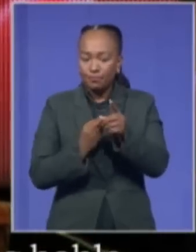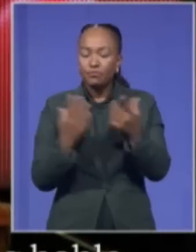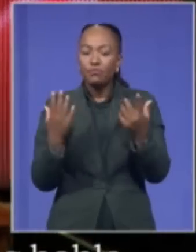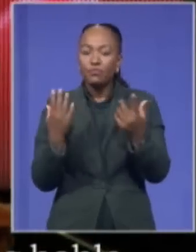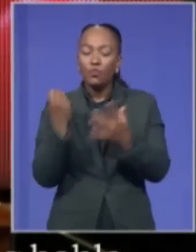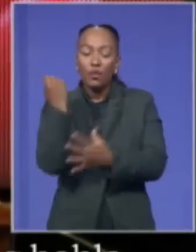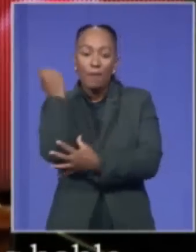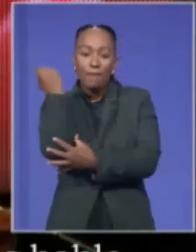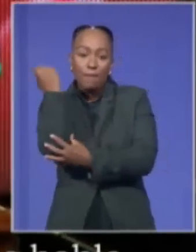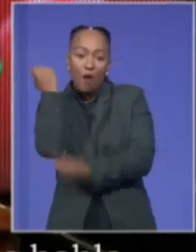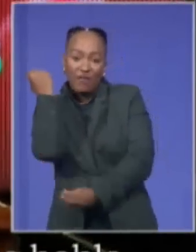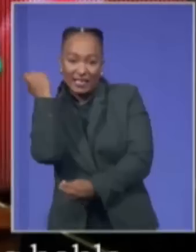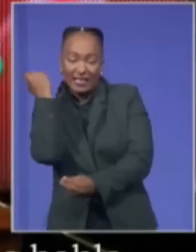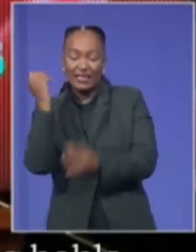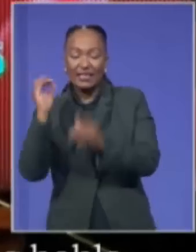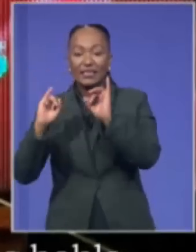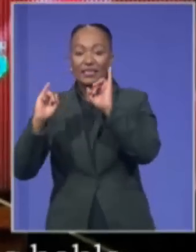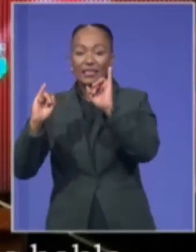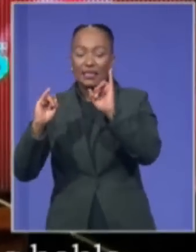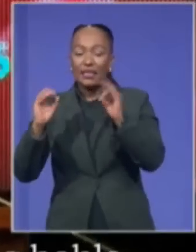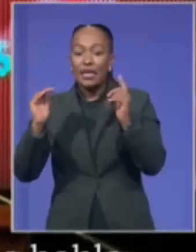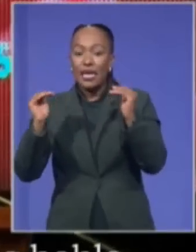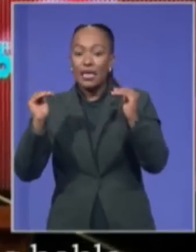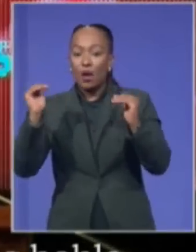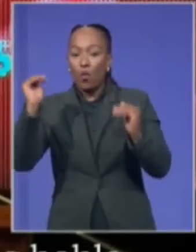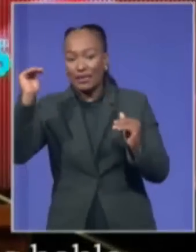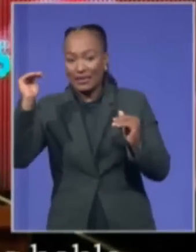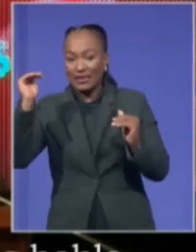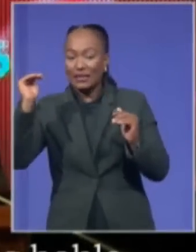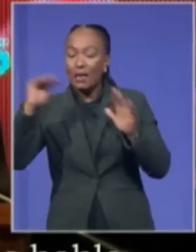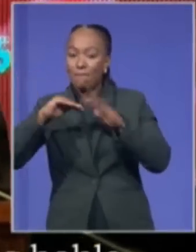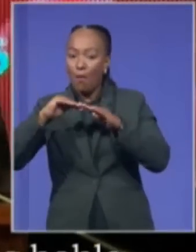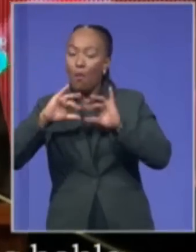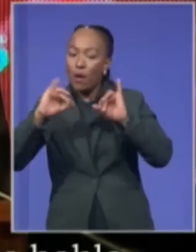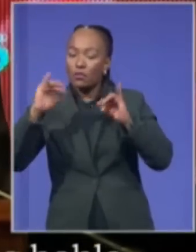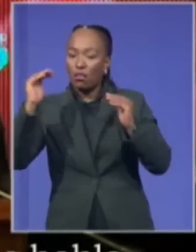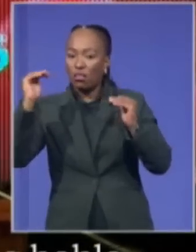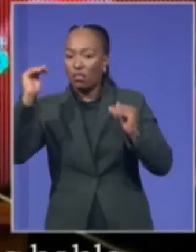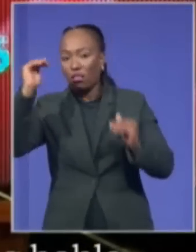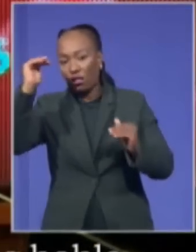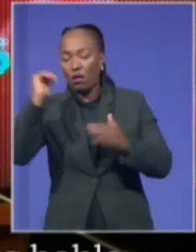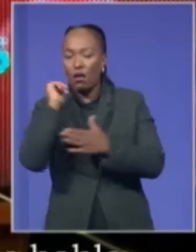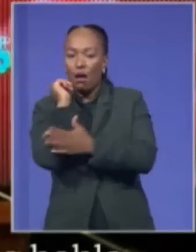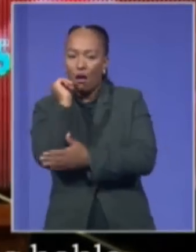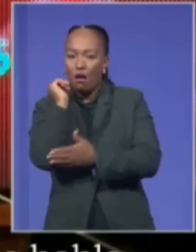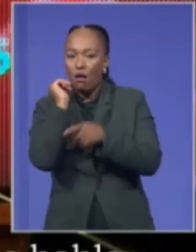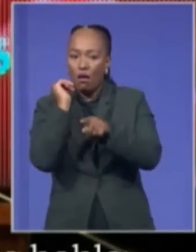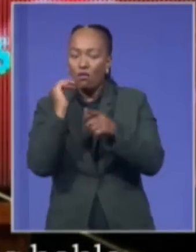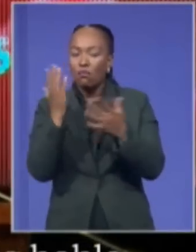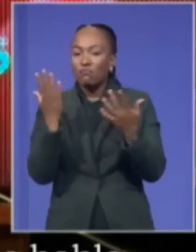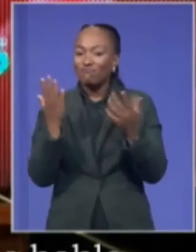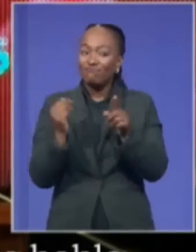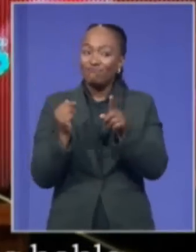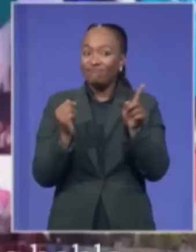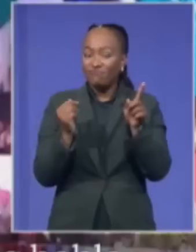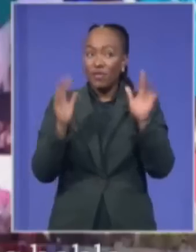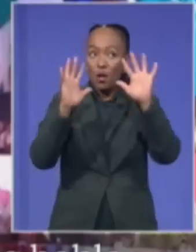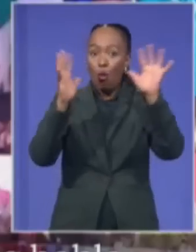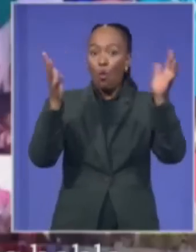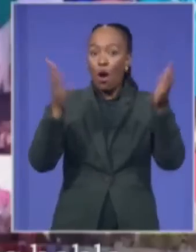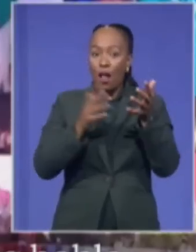and growing inequality within and among nations weigh heavily on the conscience of the